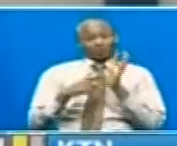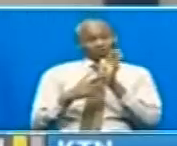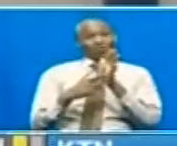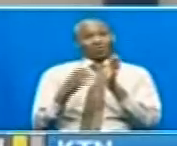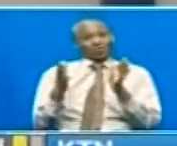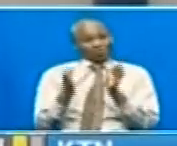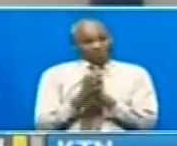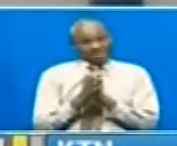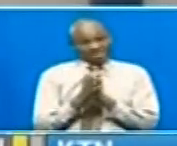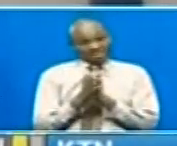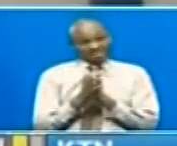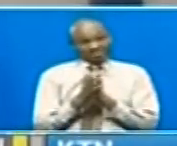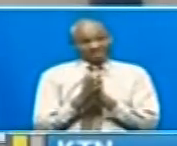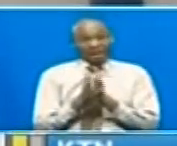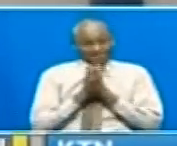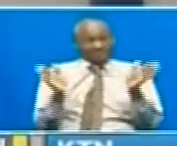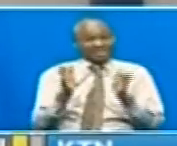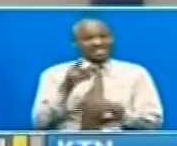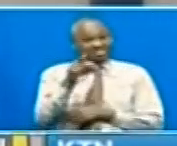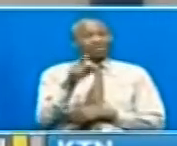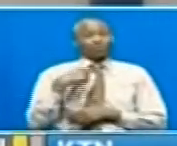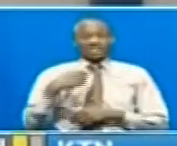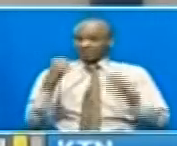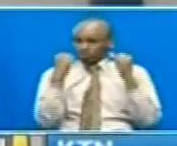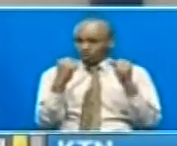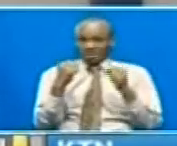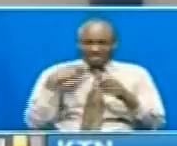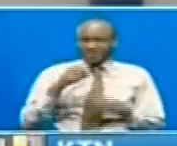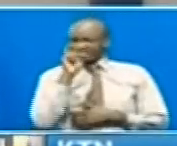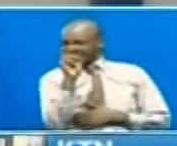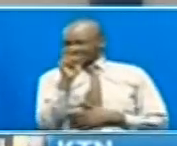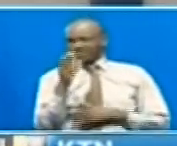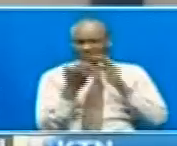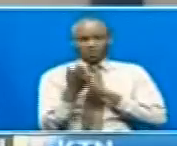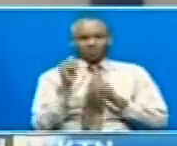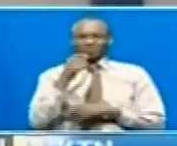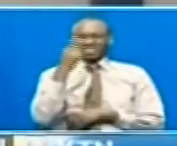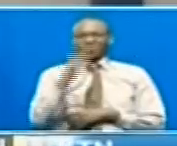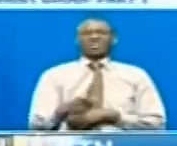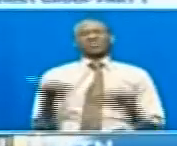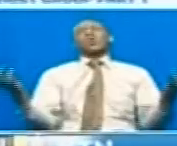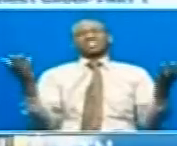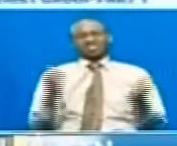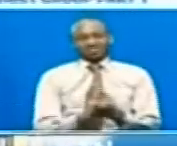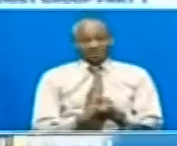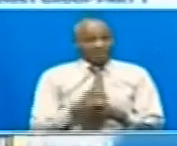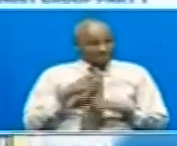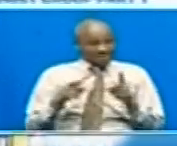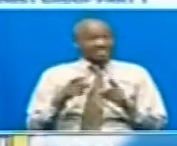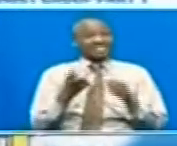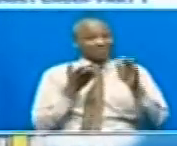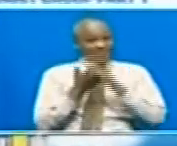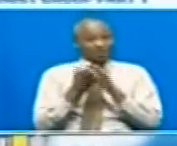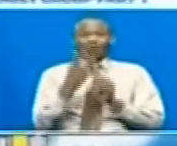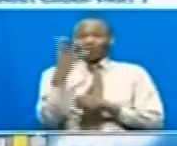up with a resilient public, a public that even if they see this video, they'll just say, so what? Since the video was